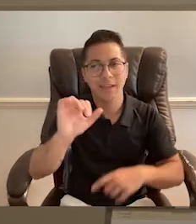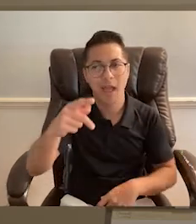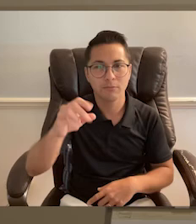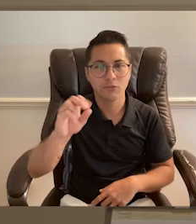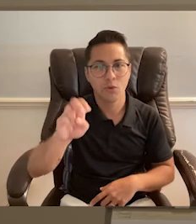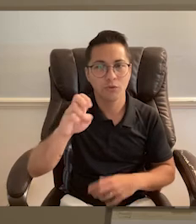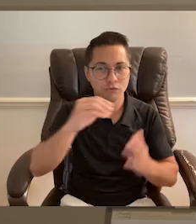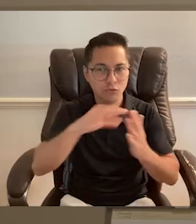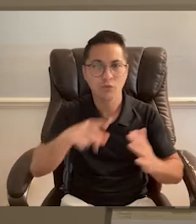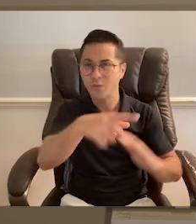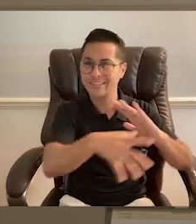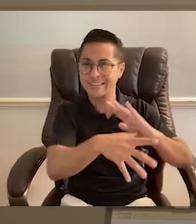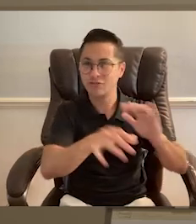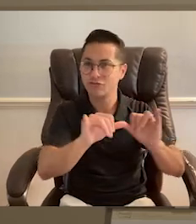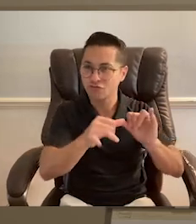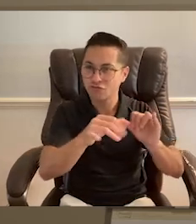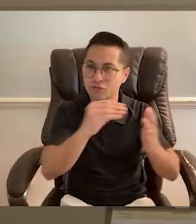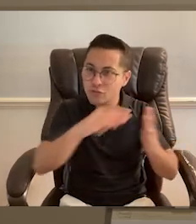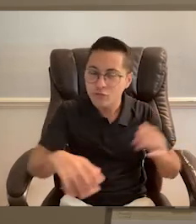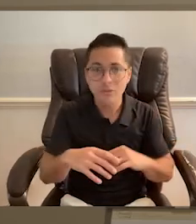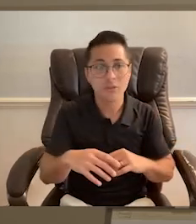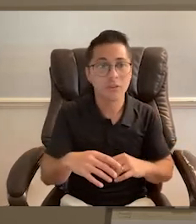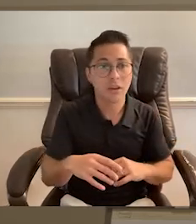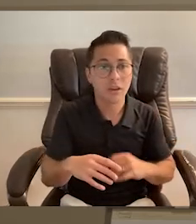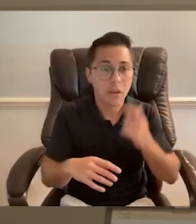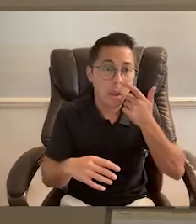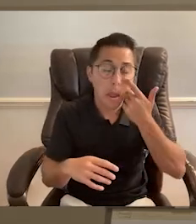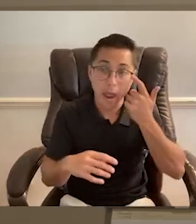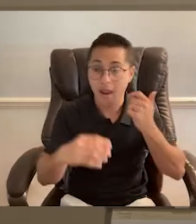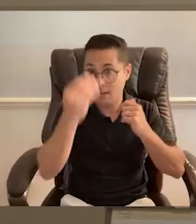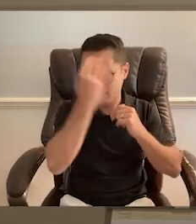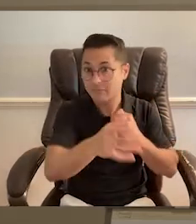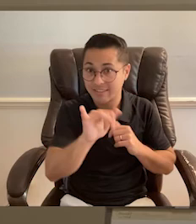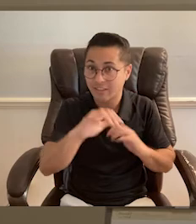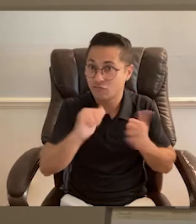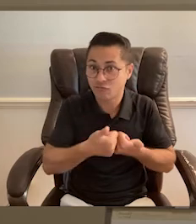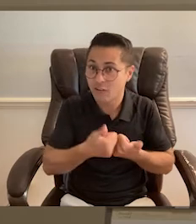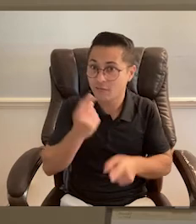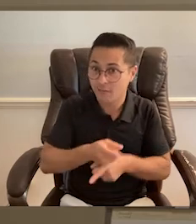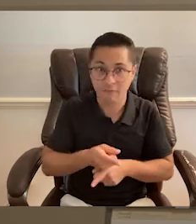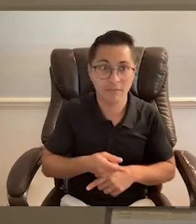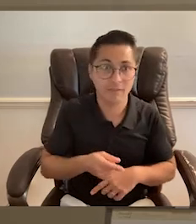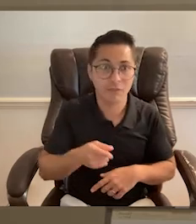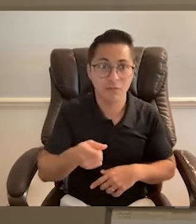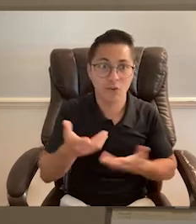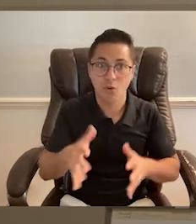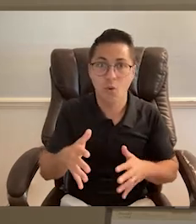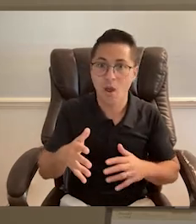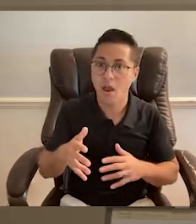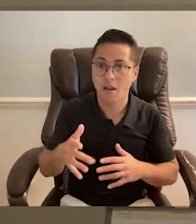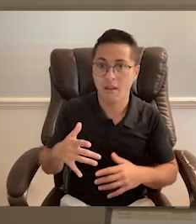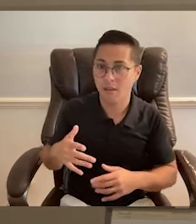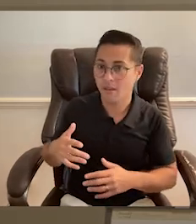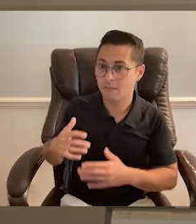was, because he got exposed to mobility at a very young age, he embraced it